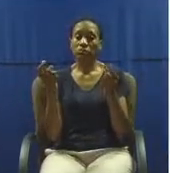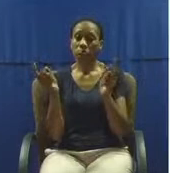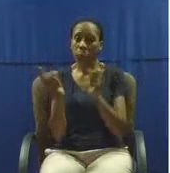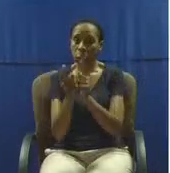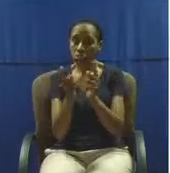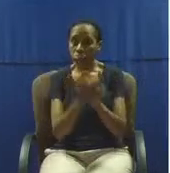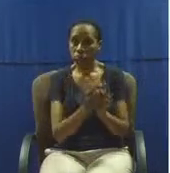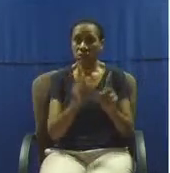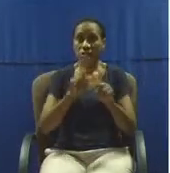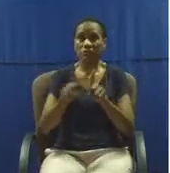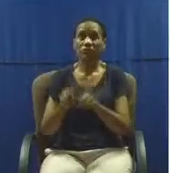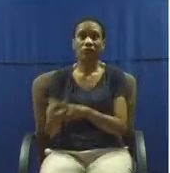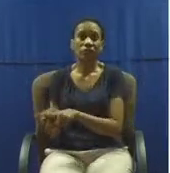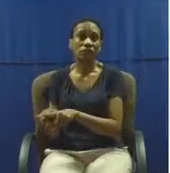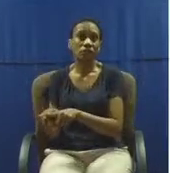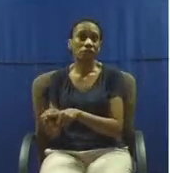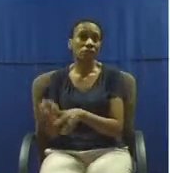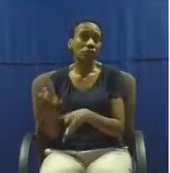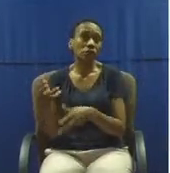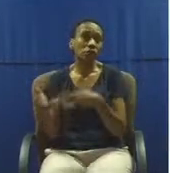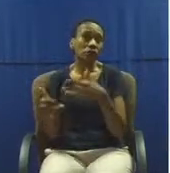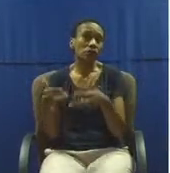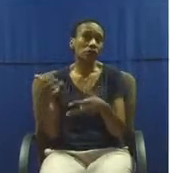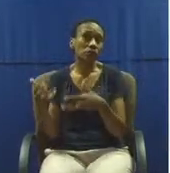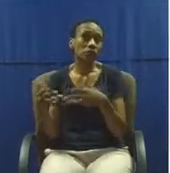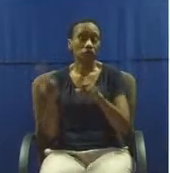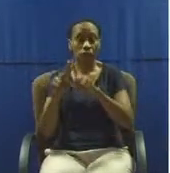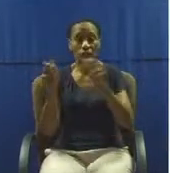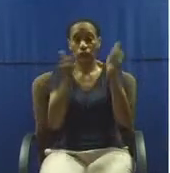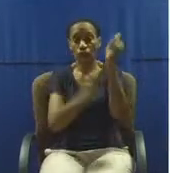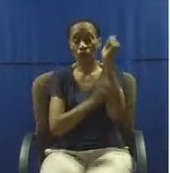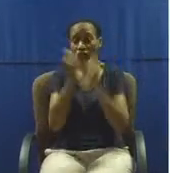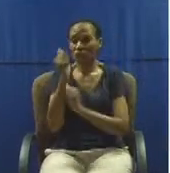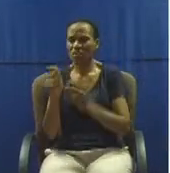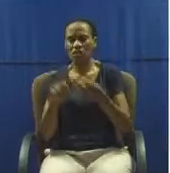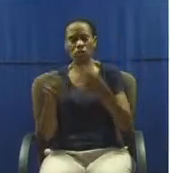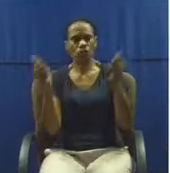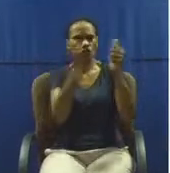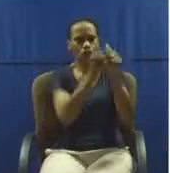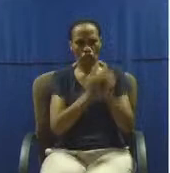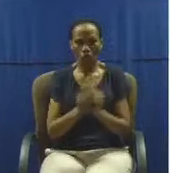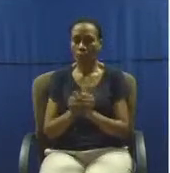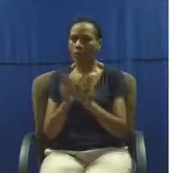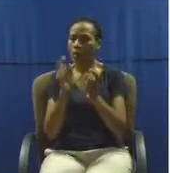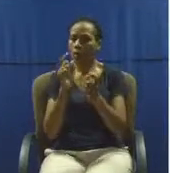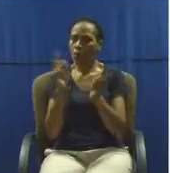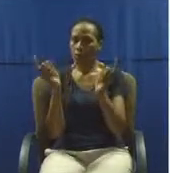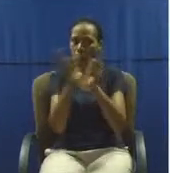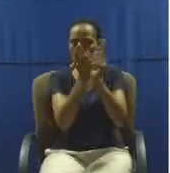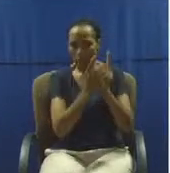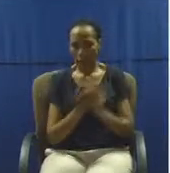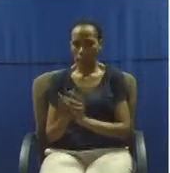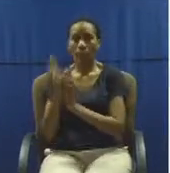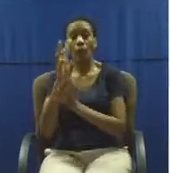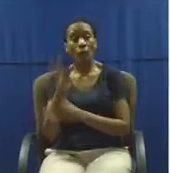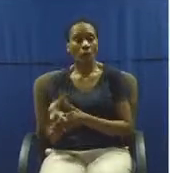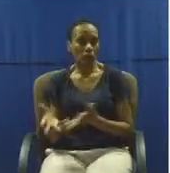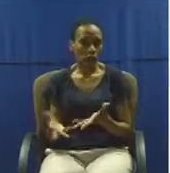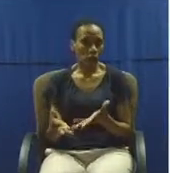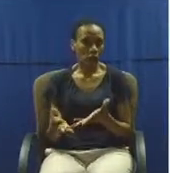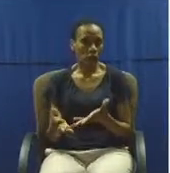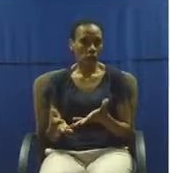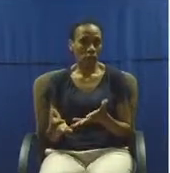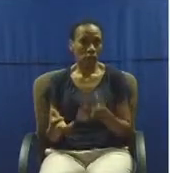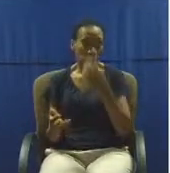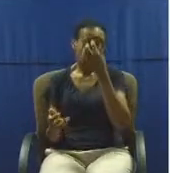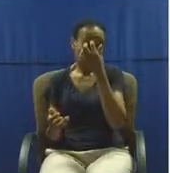broadly to a number of entities or stakeholders, And through the wisdom